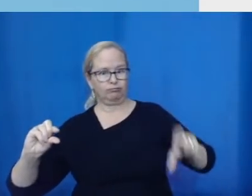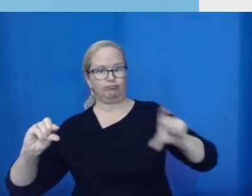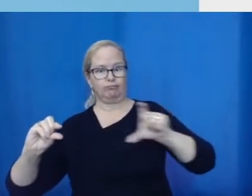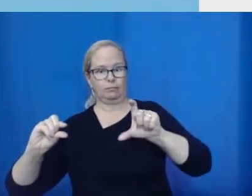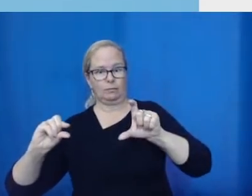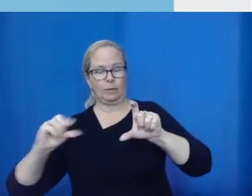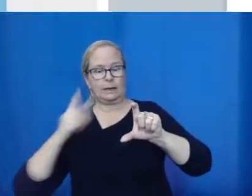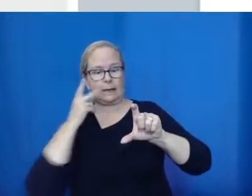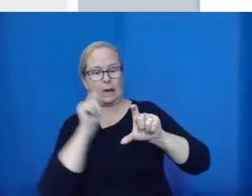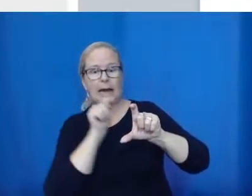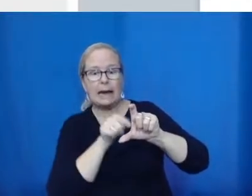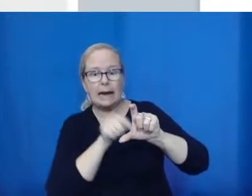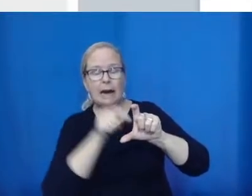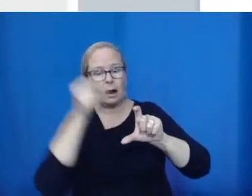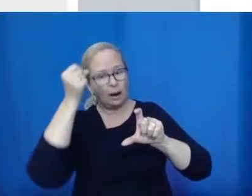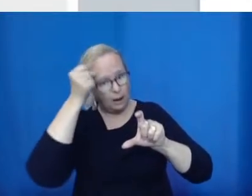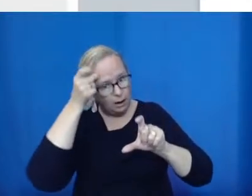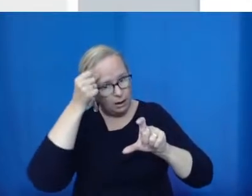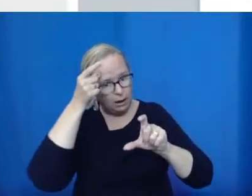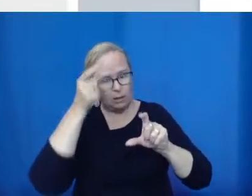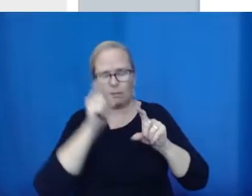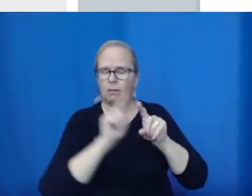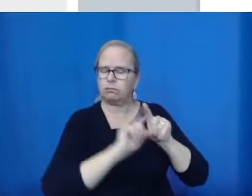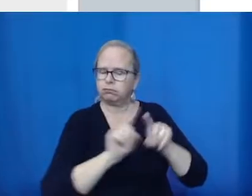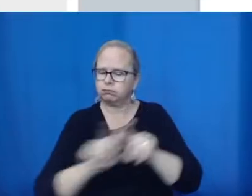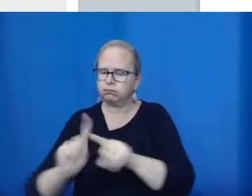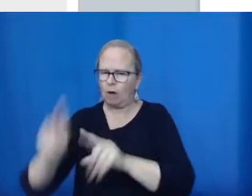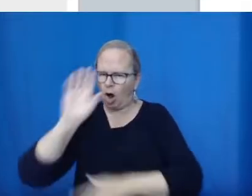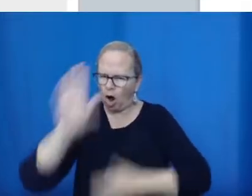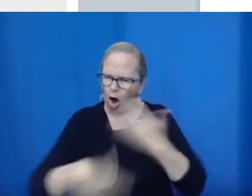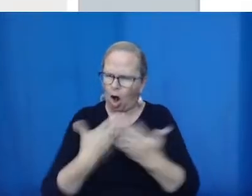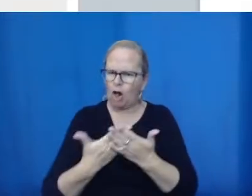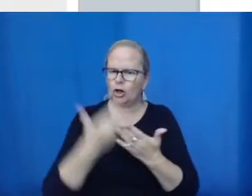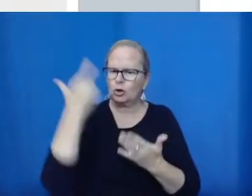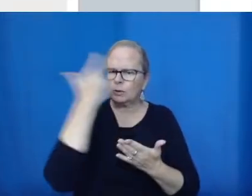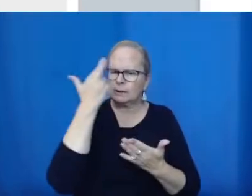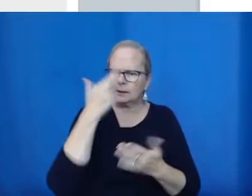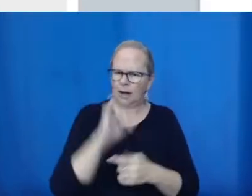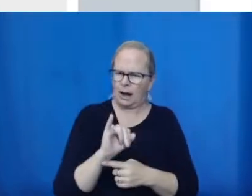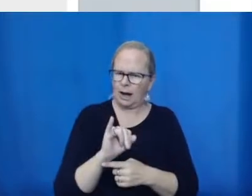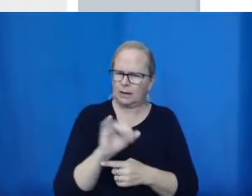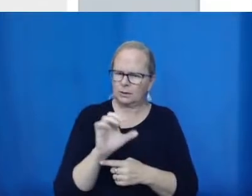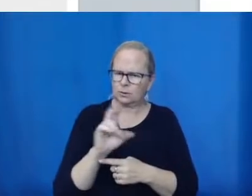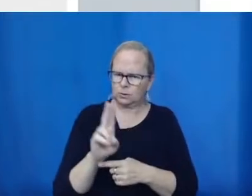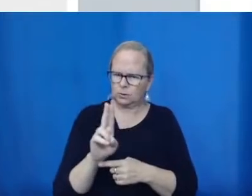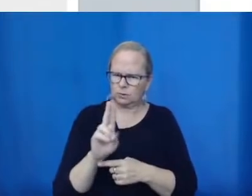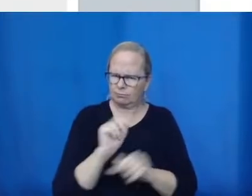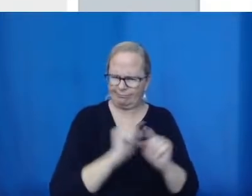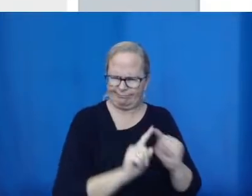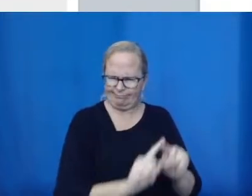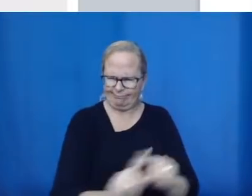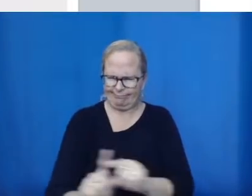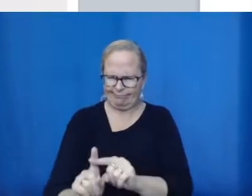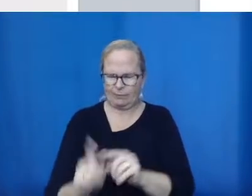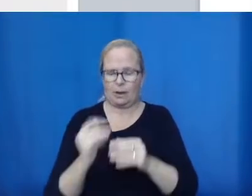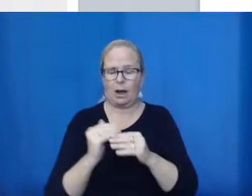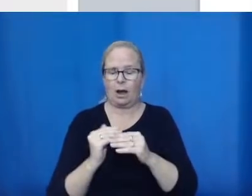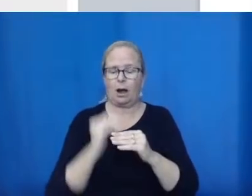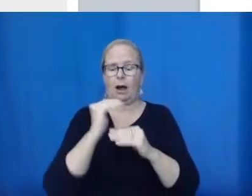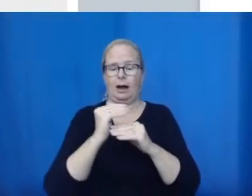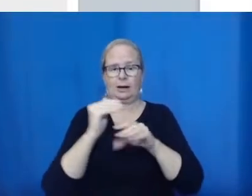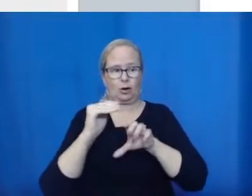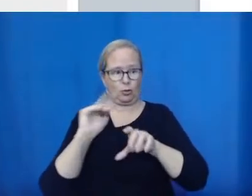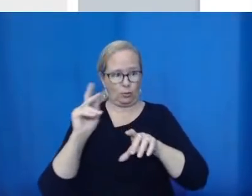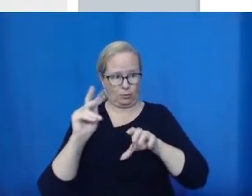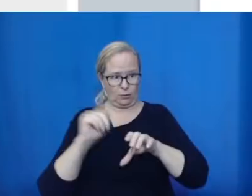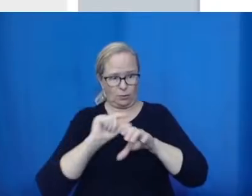this gray area there. And that gray area is the surge ICU capacity. And the red line is